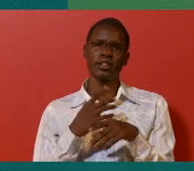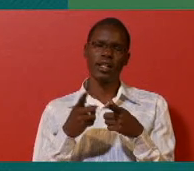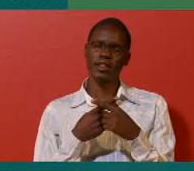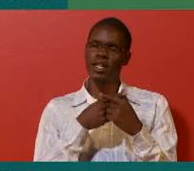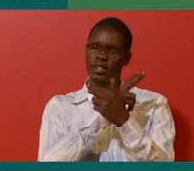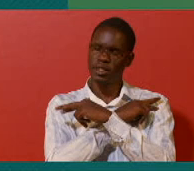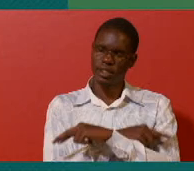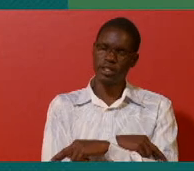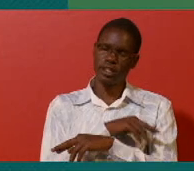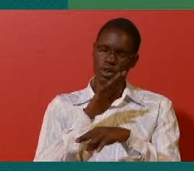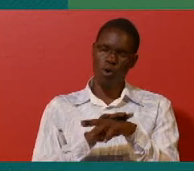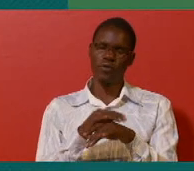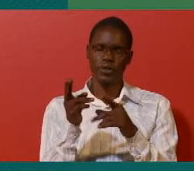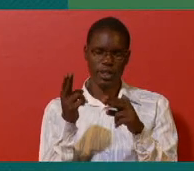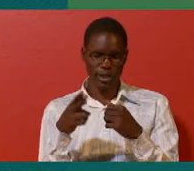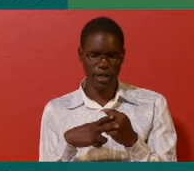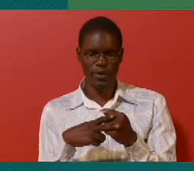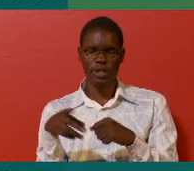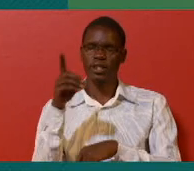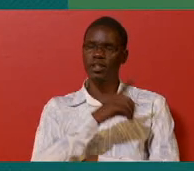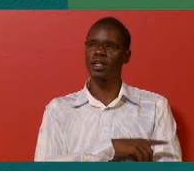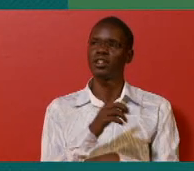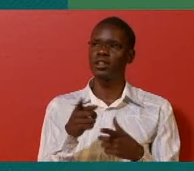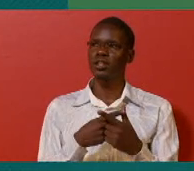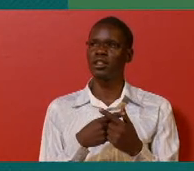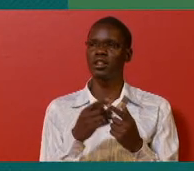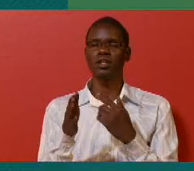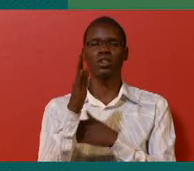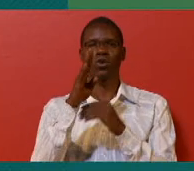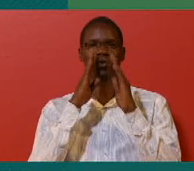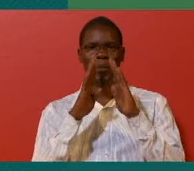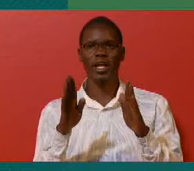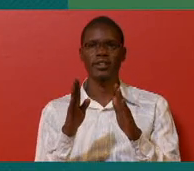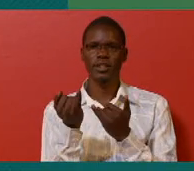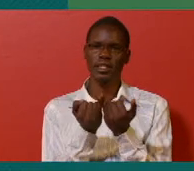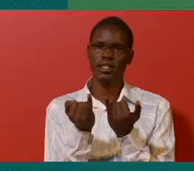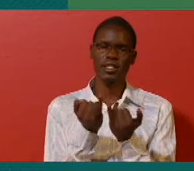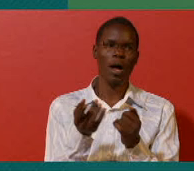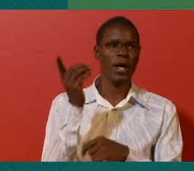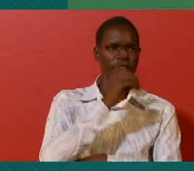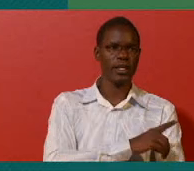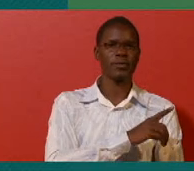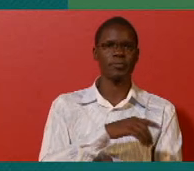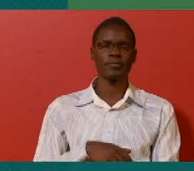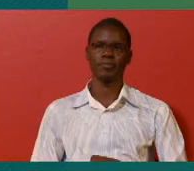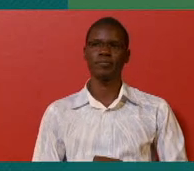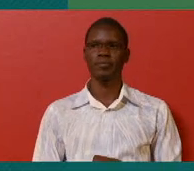rested the seventh day. Therefore, the Lord blessed the Sabbath day and hallowed it."